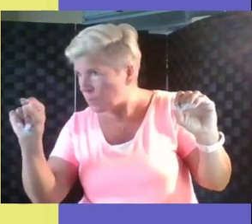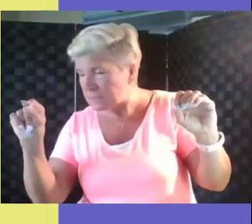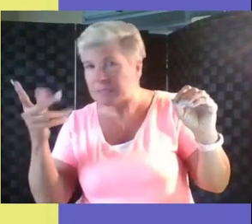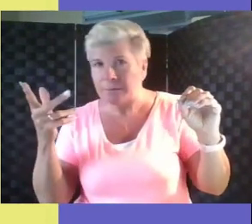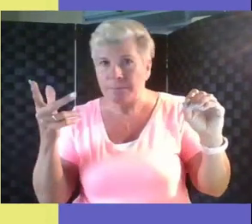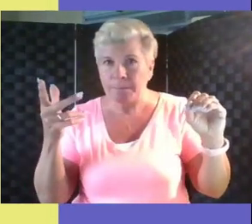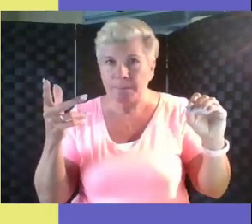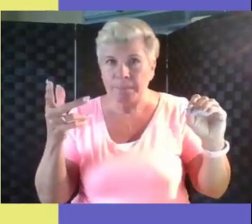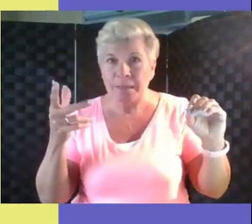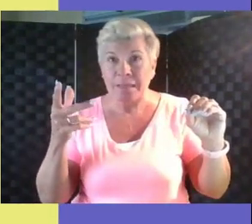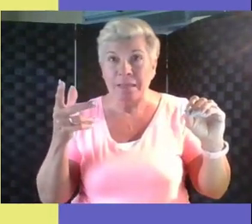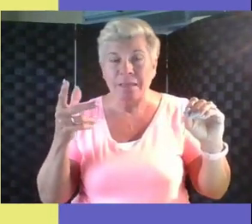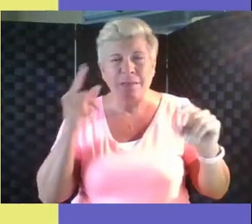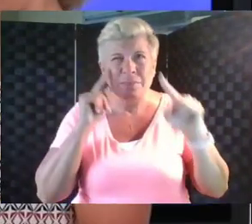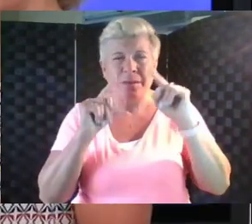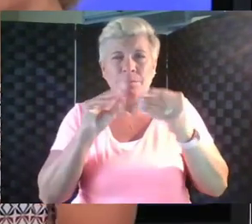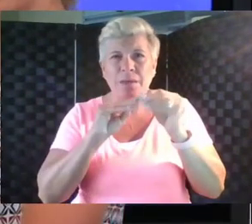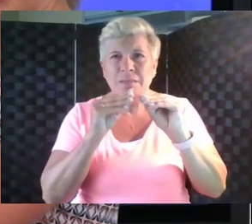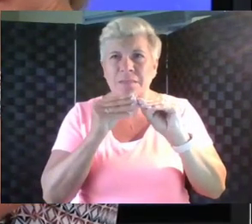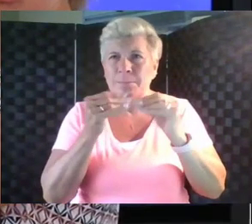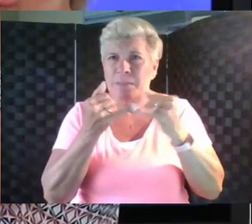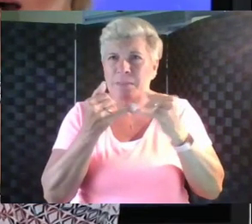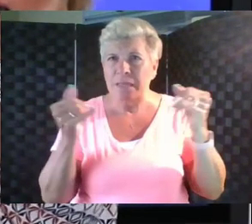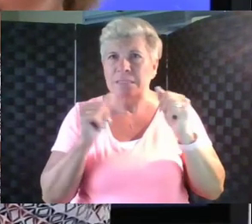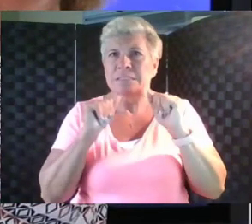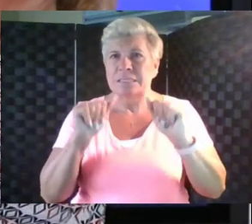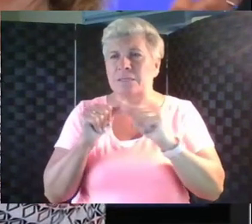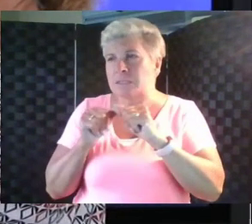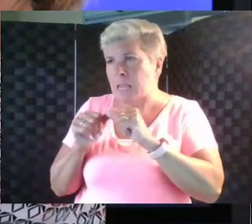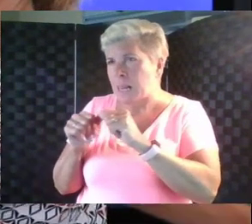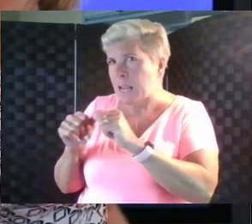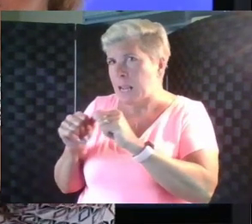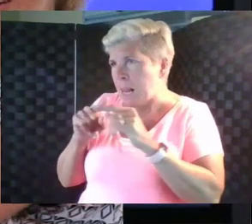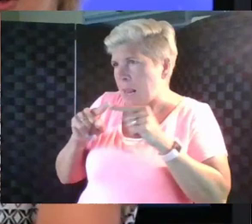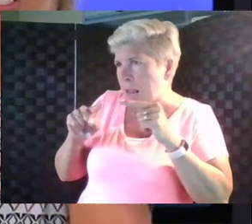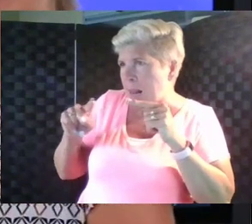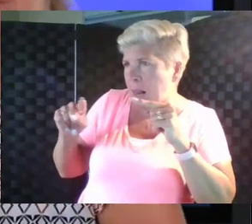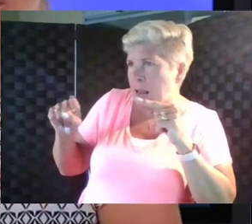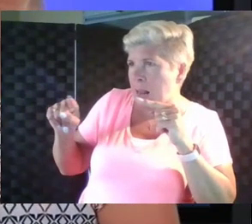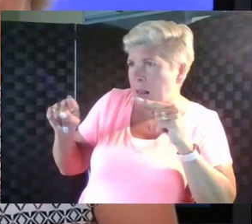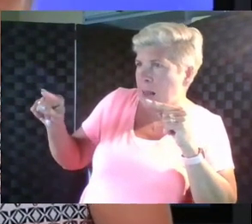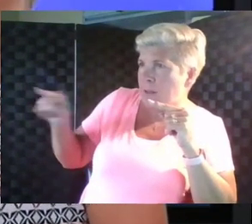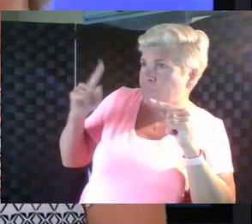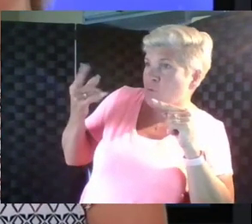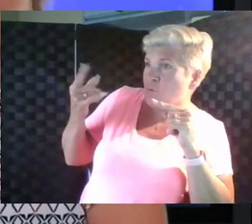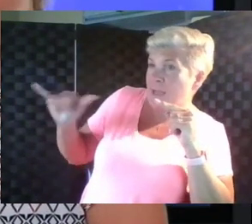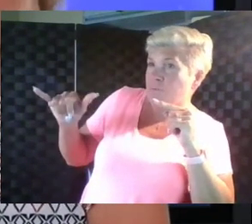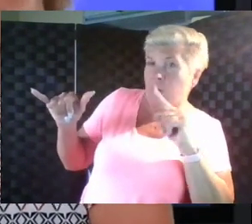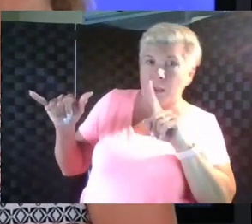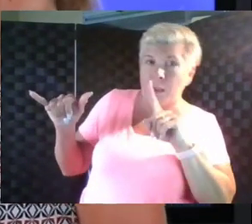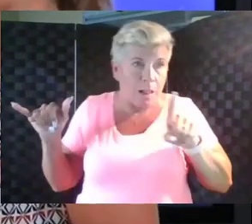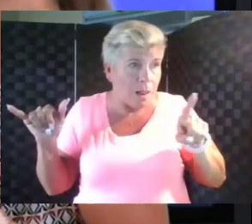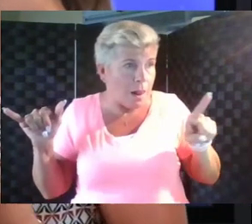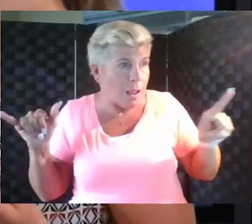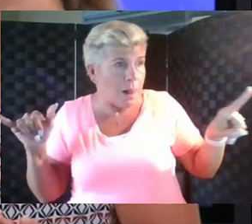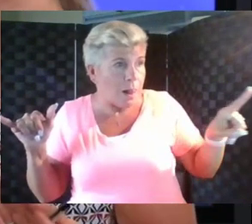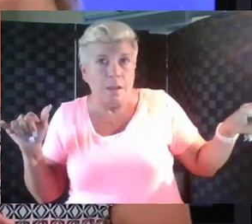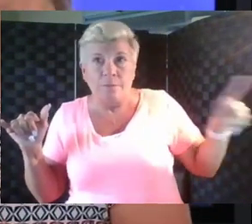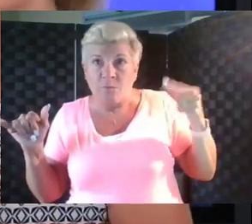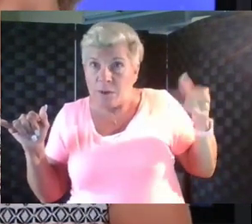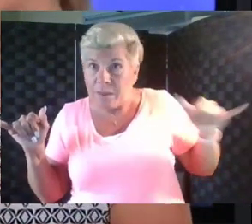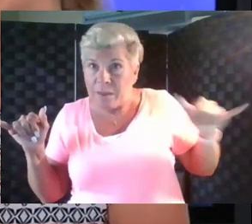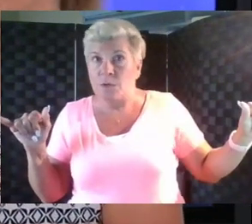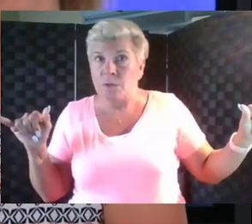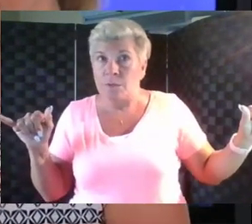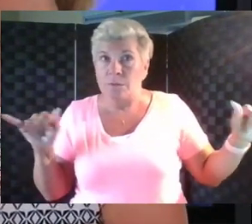to 20. But the neat thing about number lines is they can go on and on and on forever in both directions. And they can start